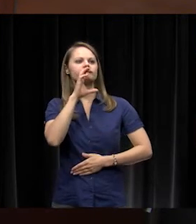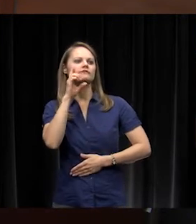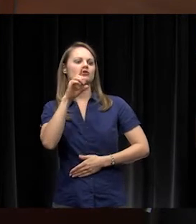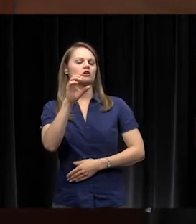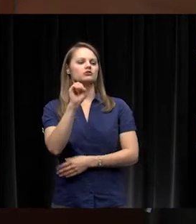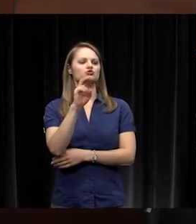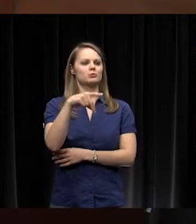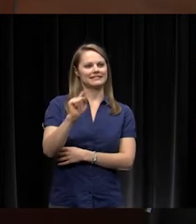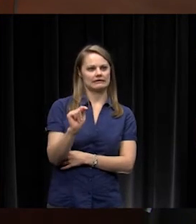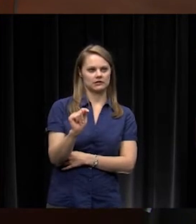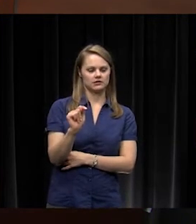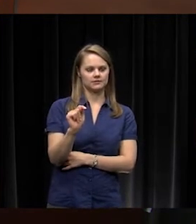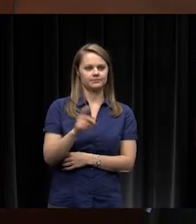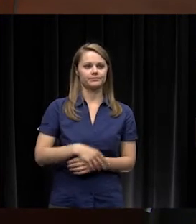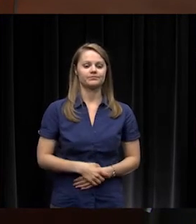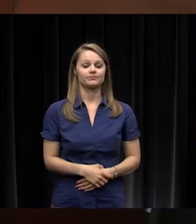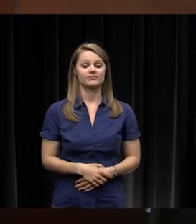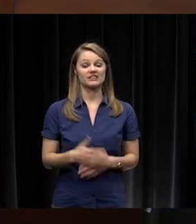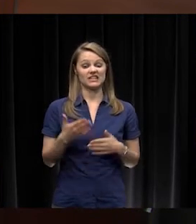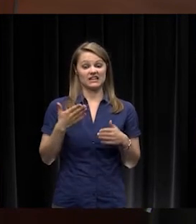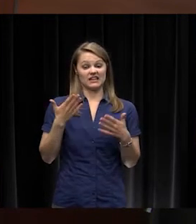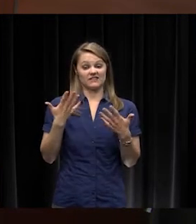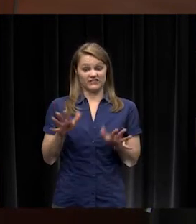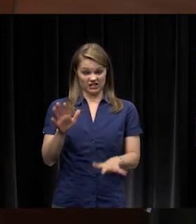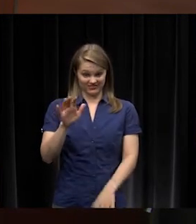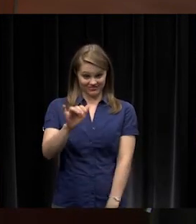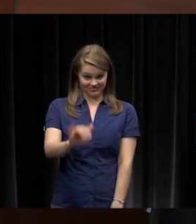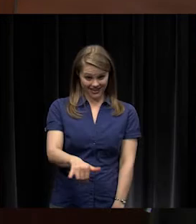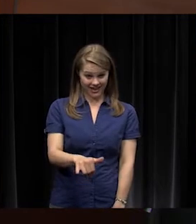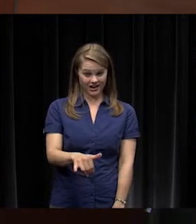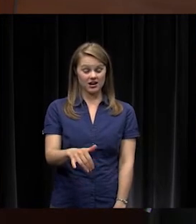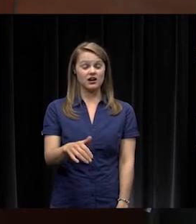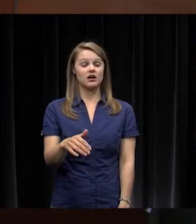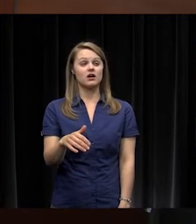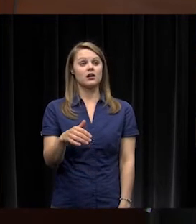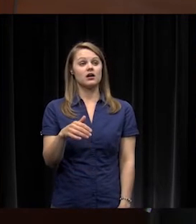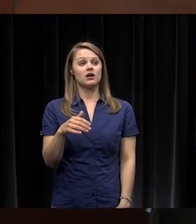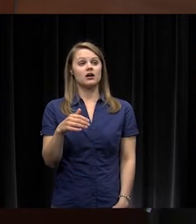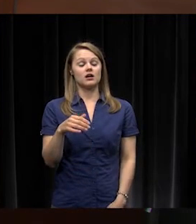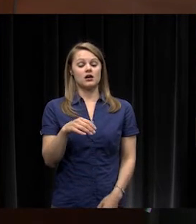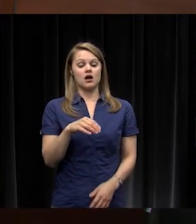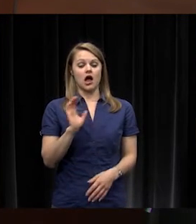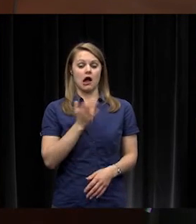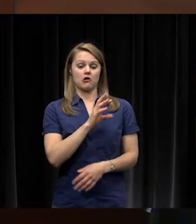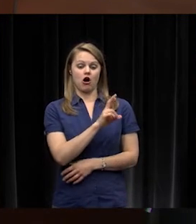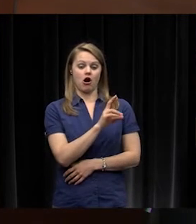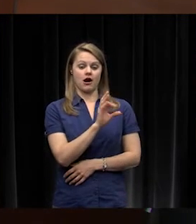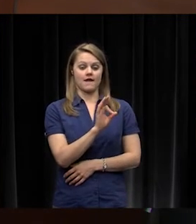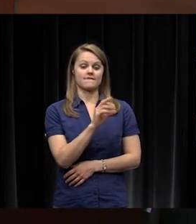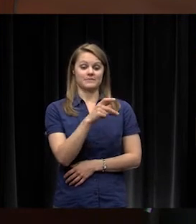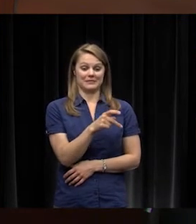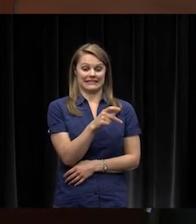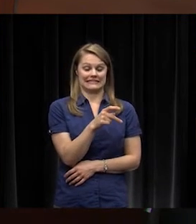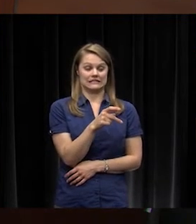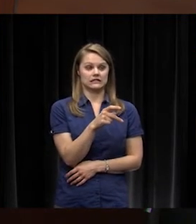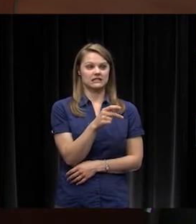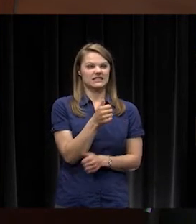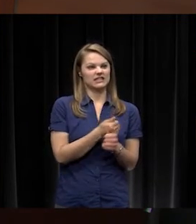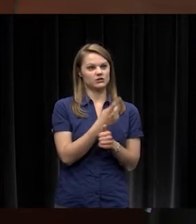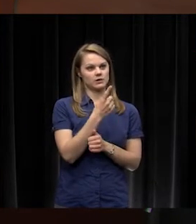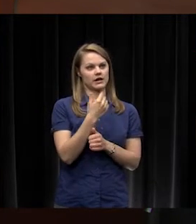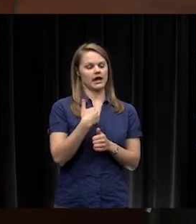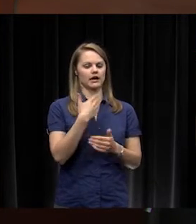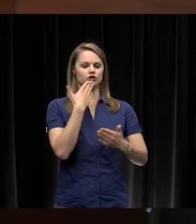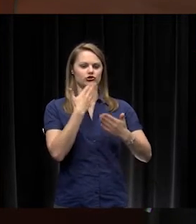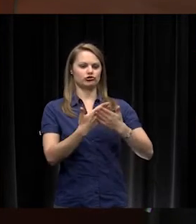there, with the RFPs, and I know if you had a chance to look at them, each one of them had some very good